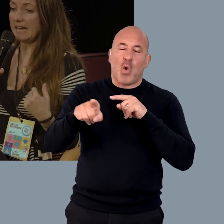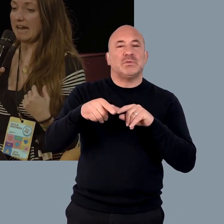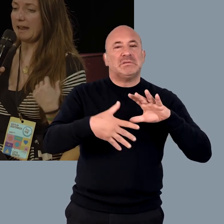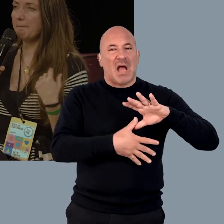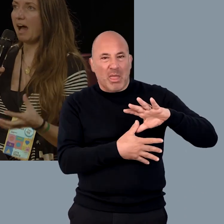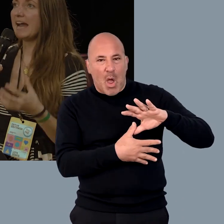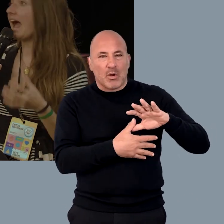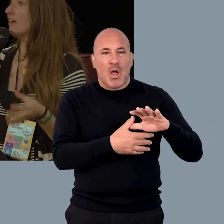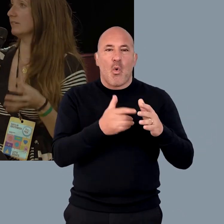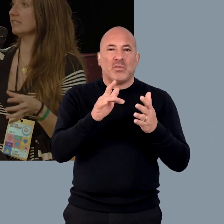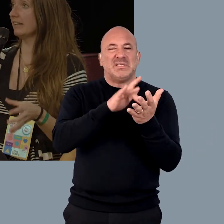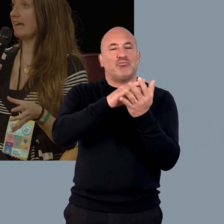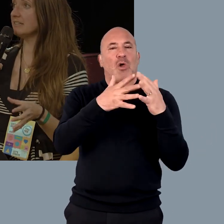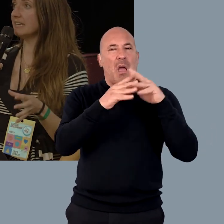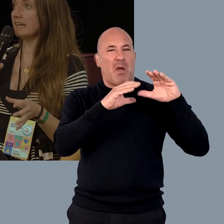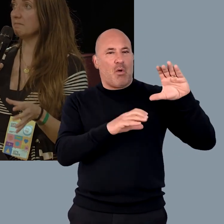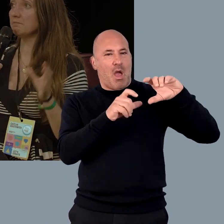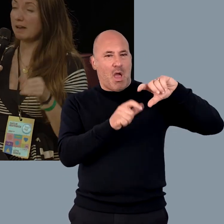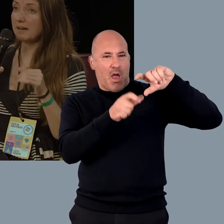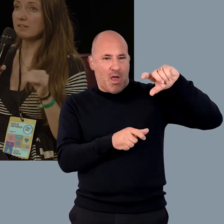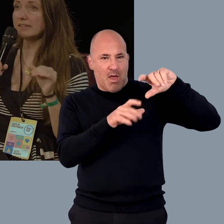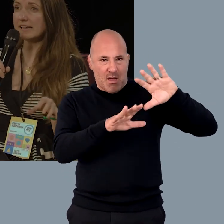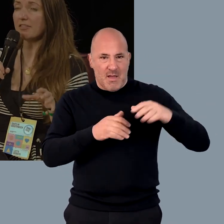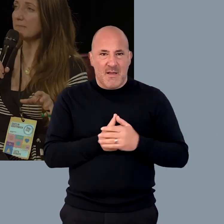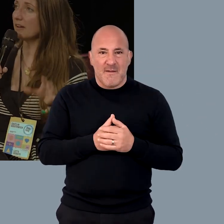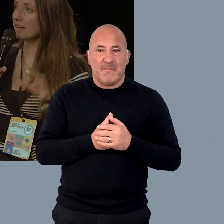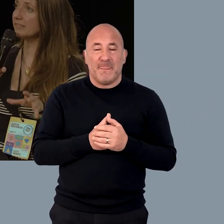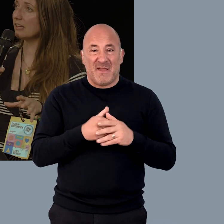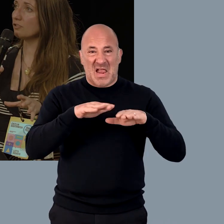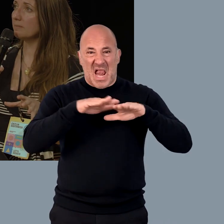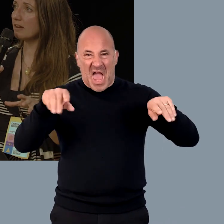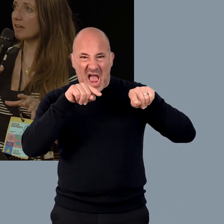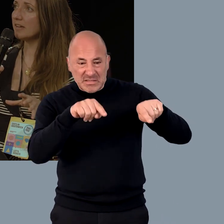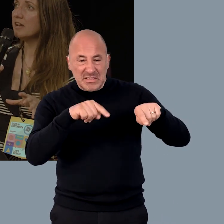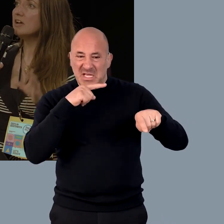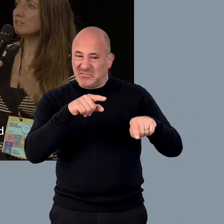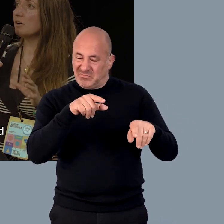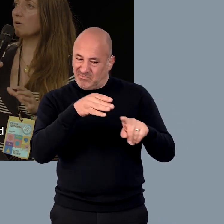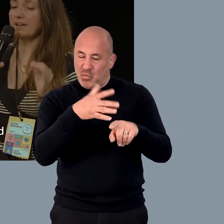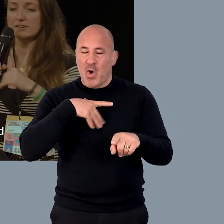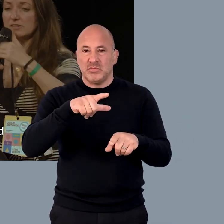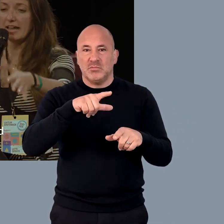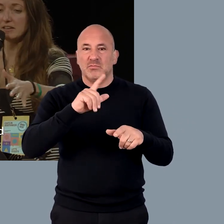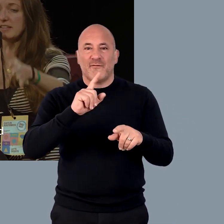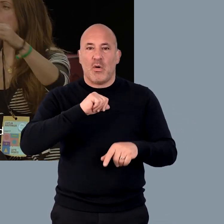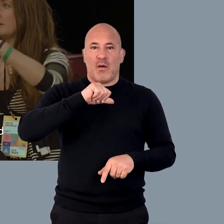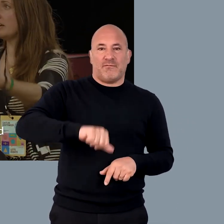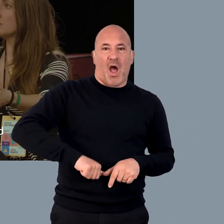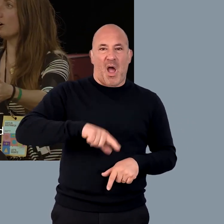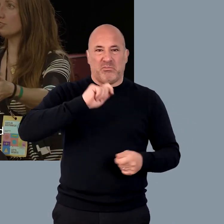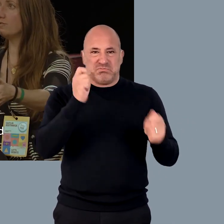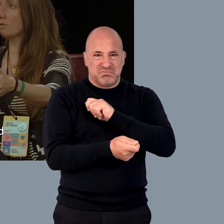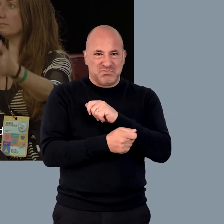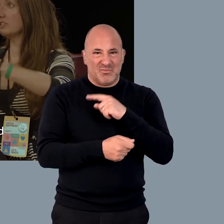take money and buy at-risk land in primarily South America and Central America. So if there's land that has